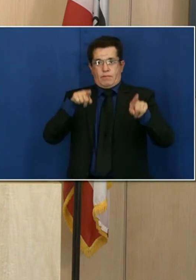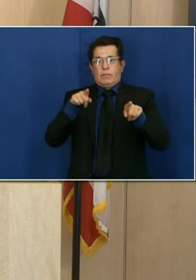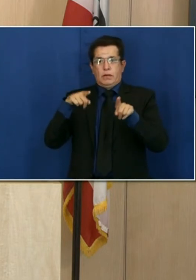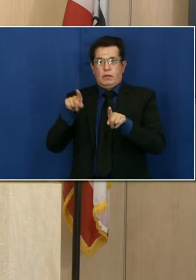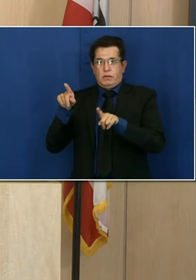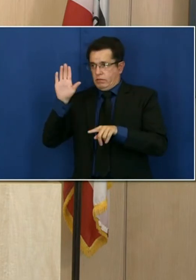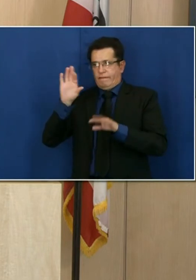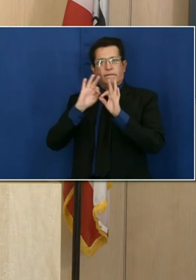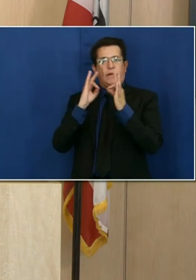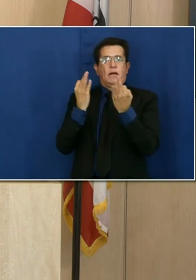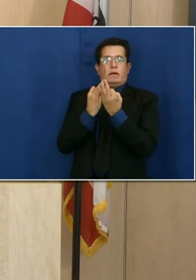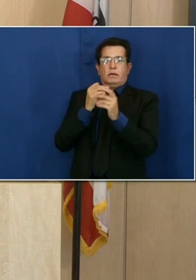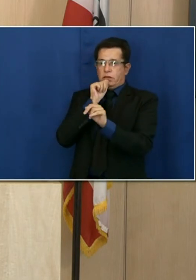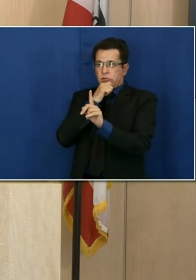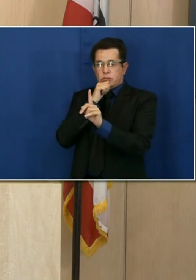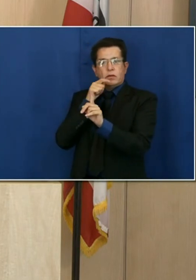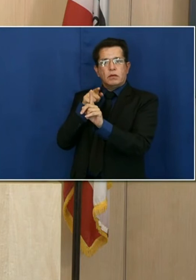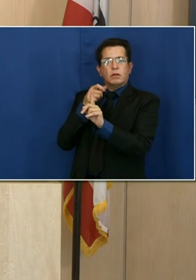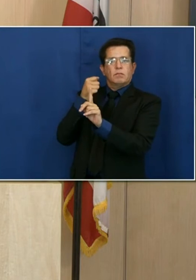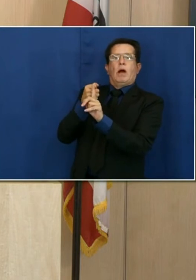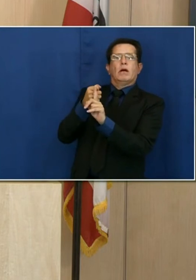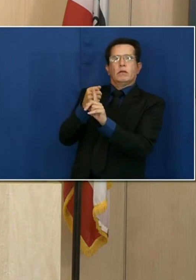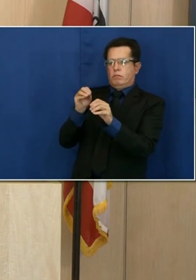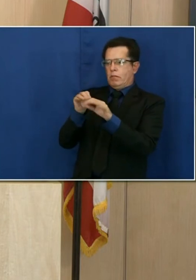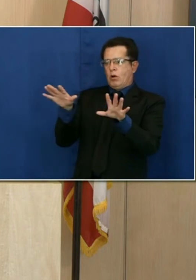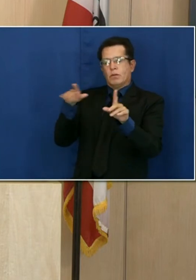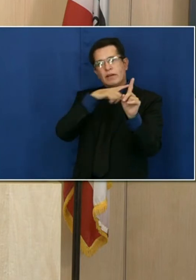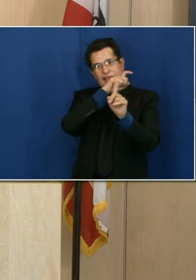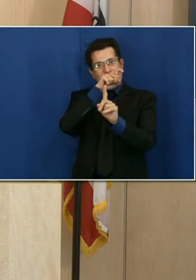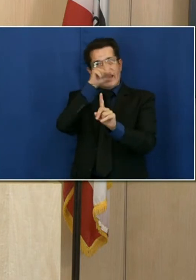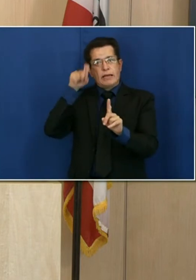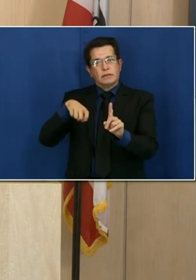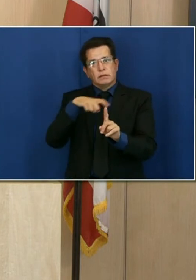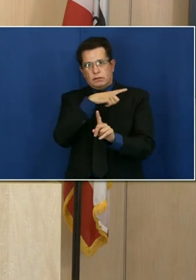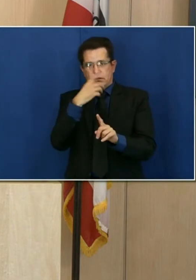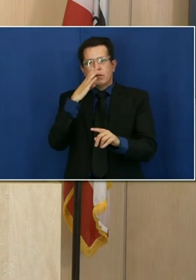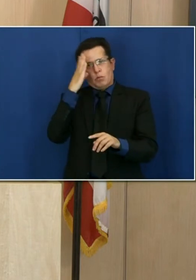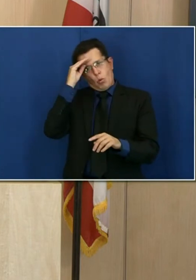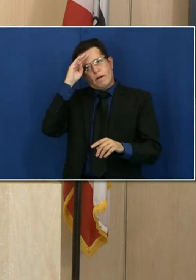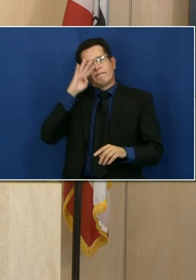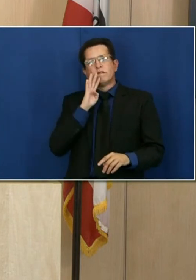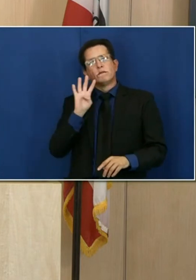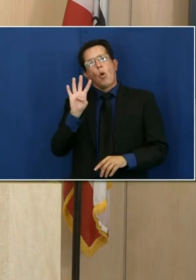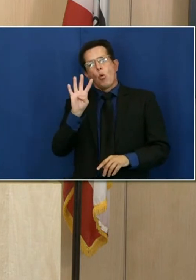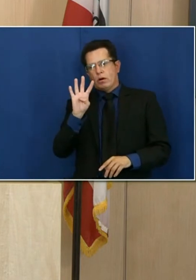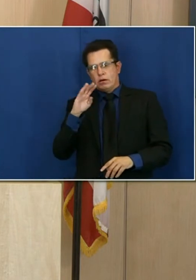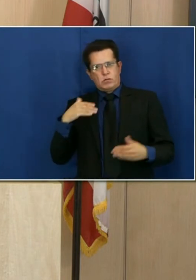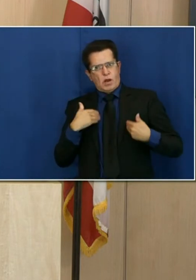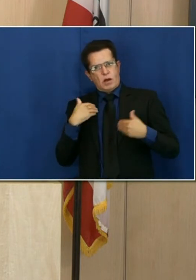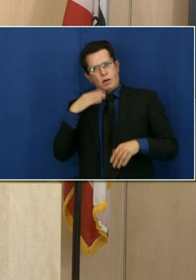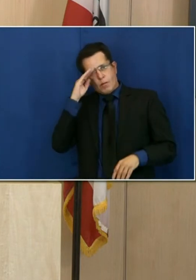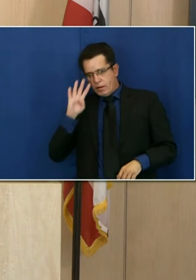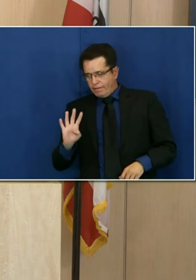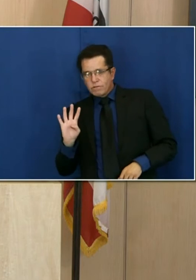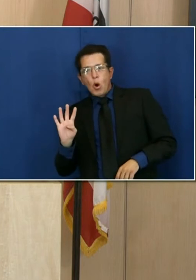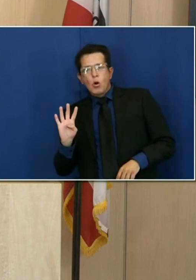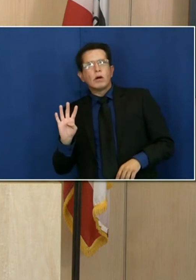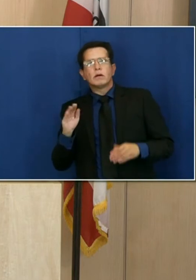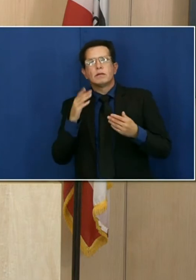about families losing loved ones. In Texas, a 4-year-old lost both parents to COVID-19.